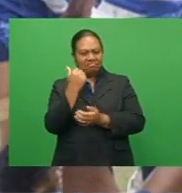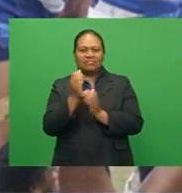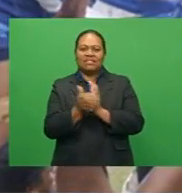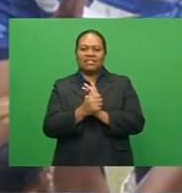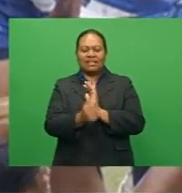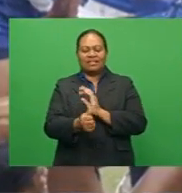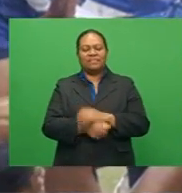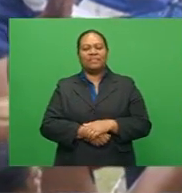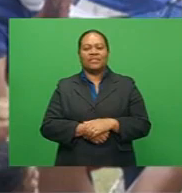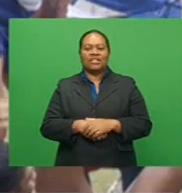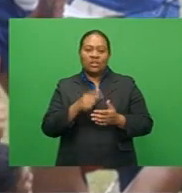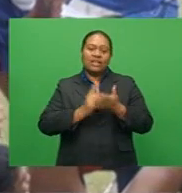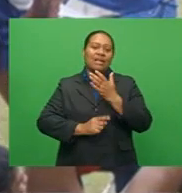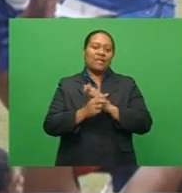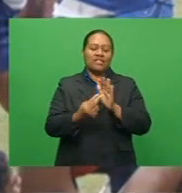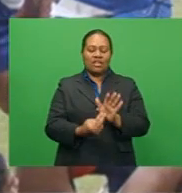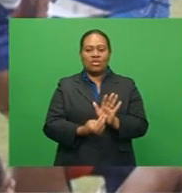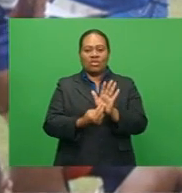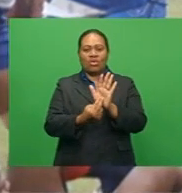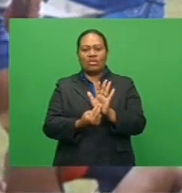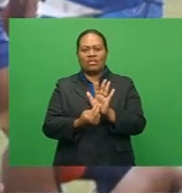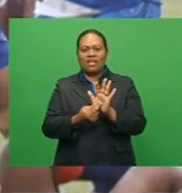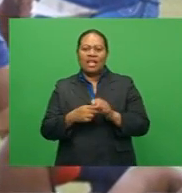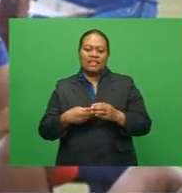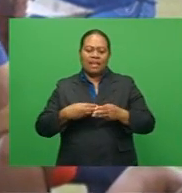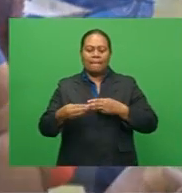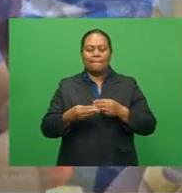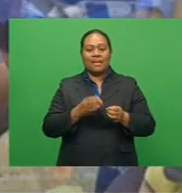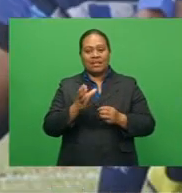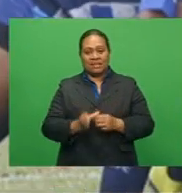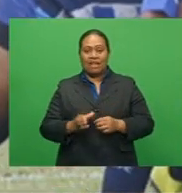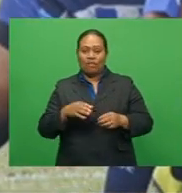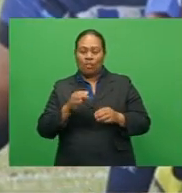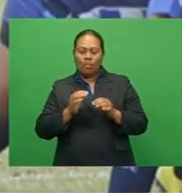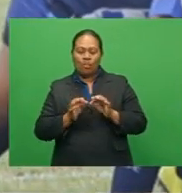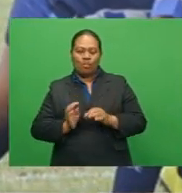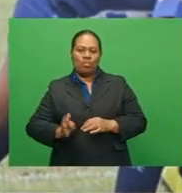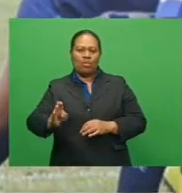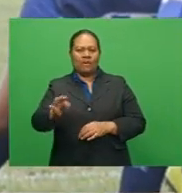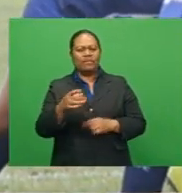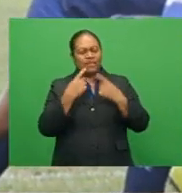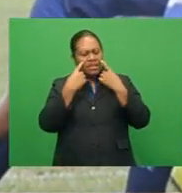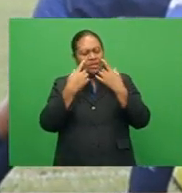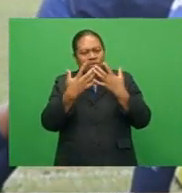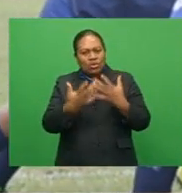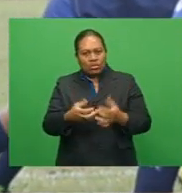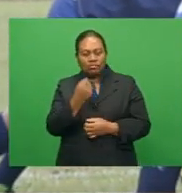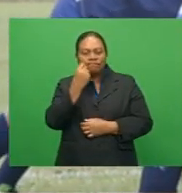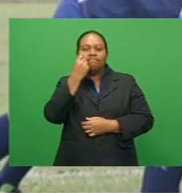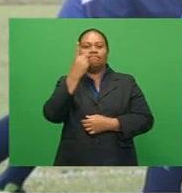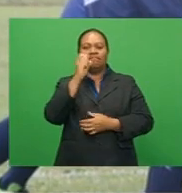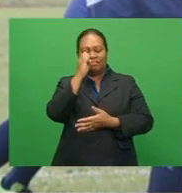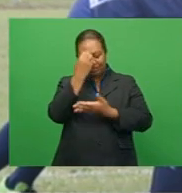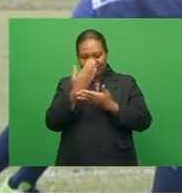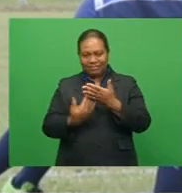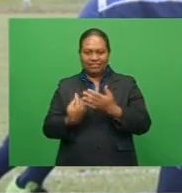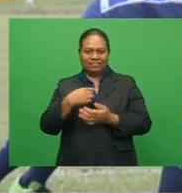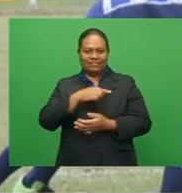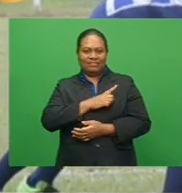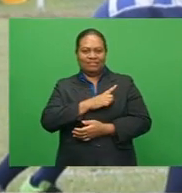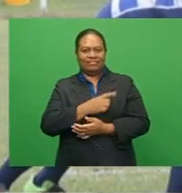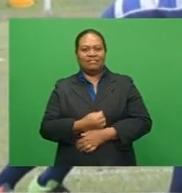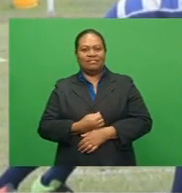to be held in the north, Boa manager Temalesi Satini says the Tens was an enlightening experience. It's going to be